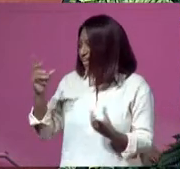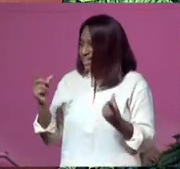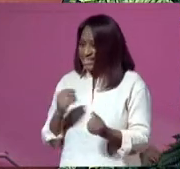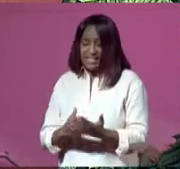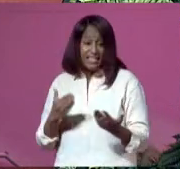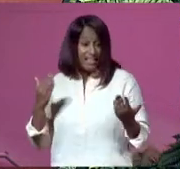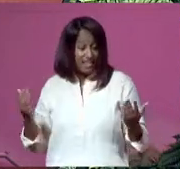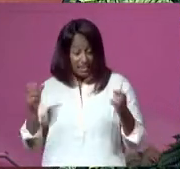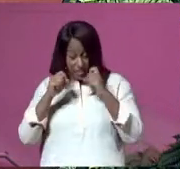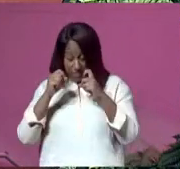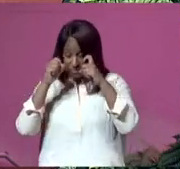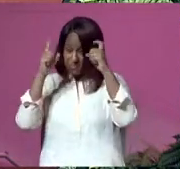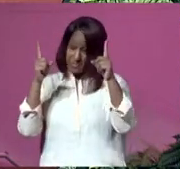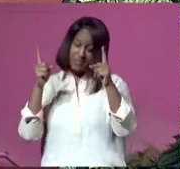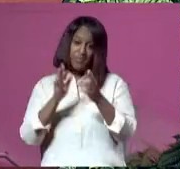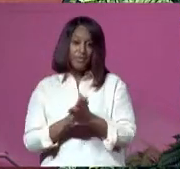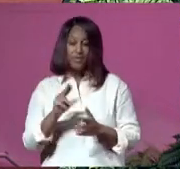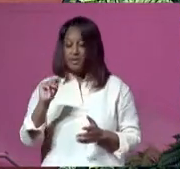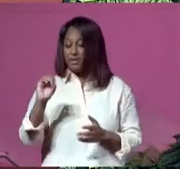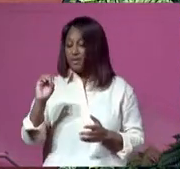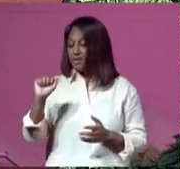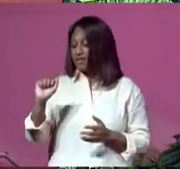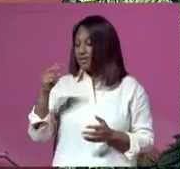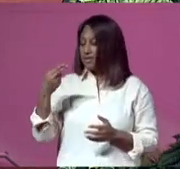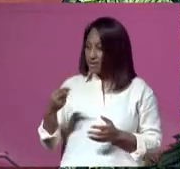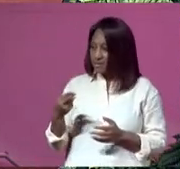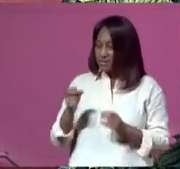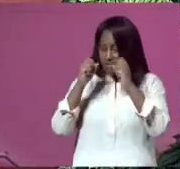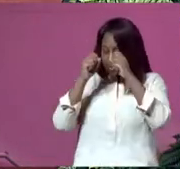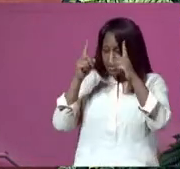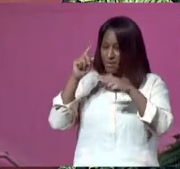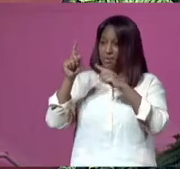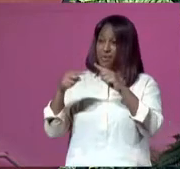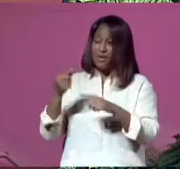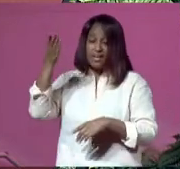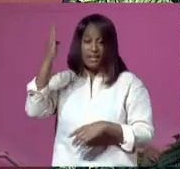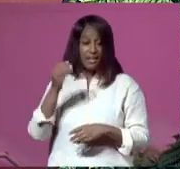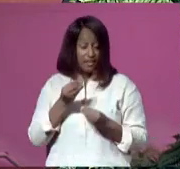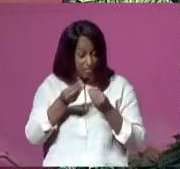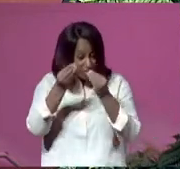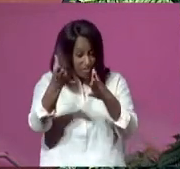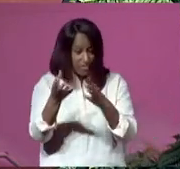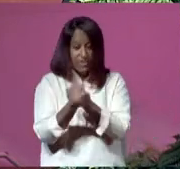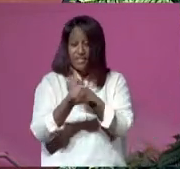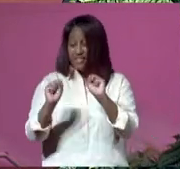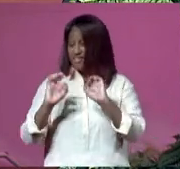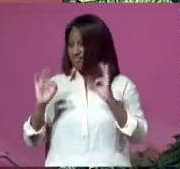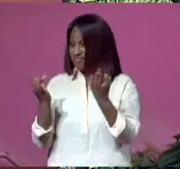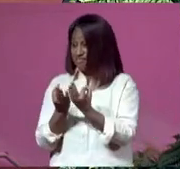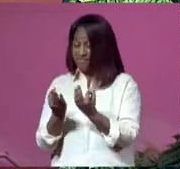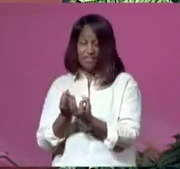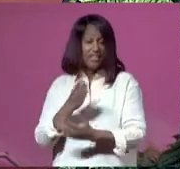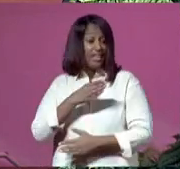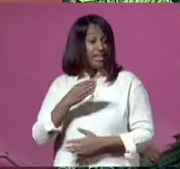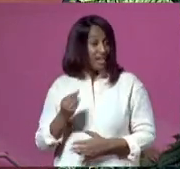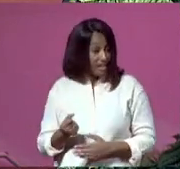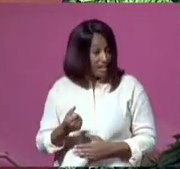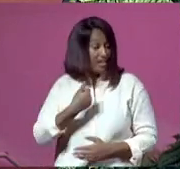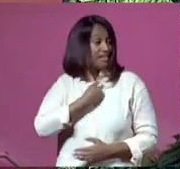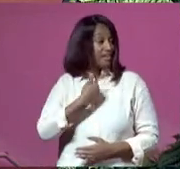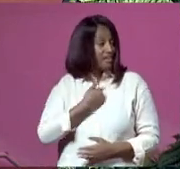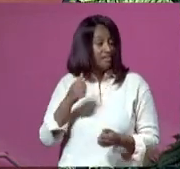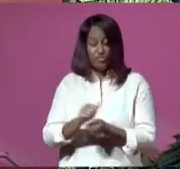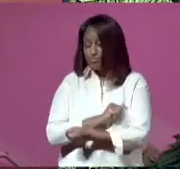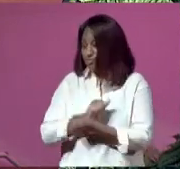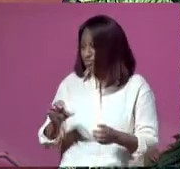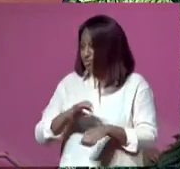were surprising. Noah was surprised when God told him he would save his family and himself while destroying the earth with a